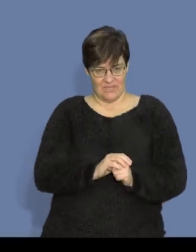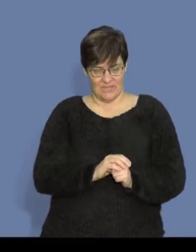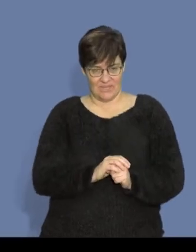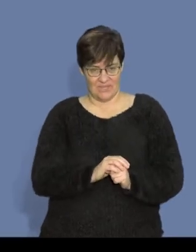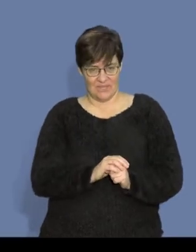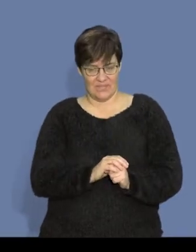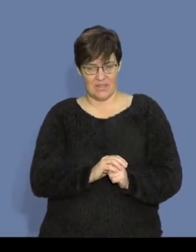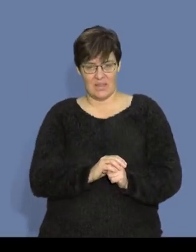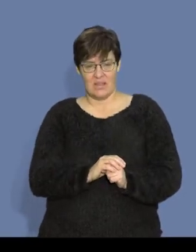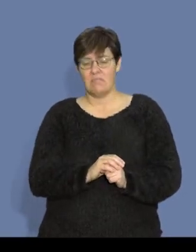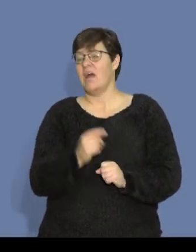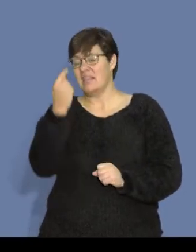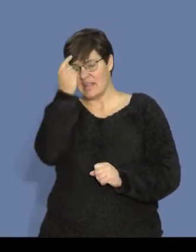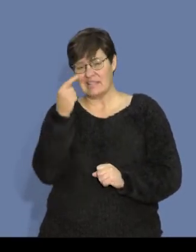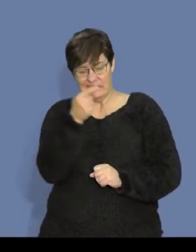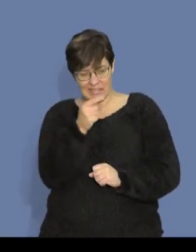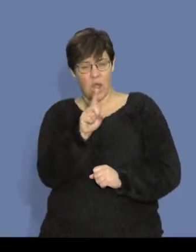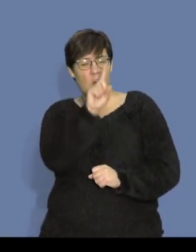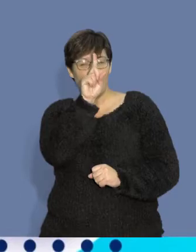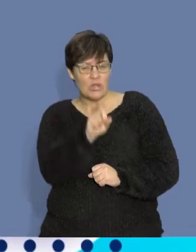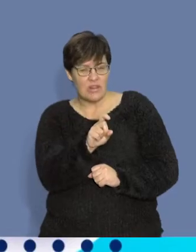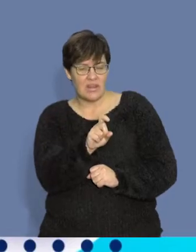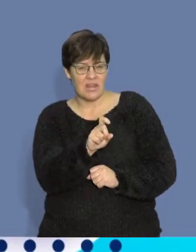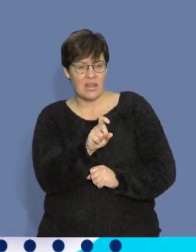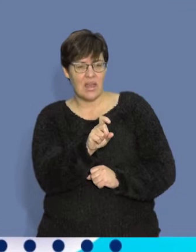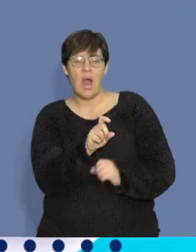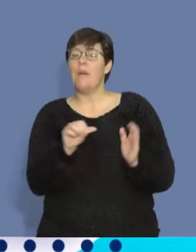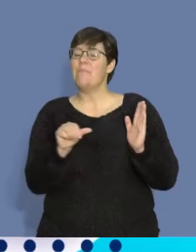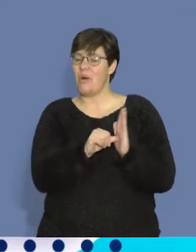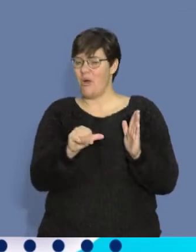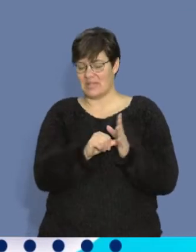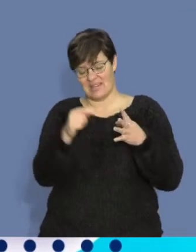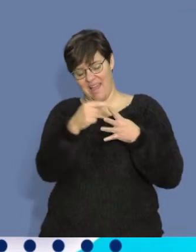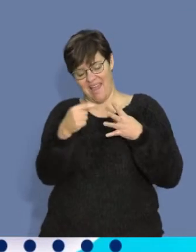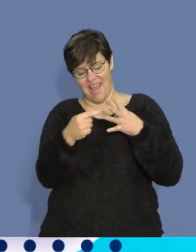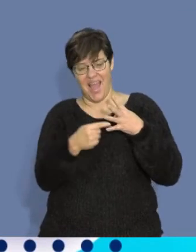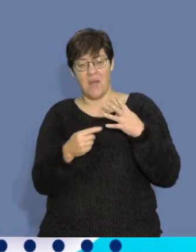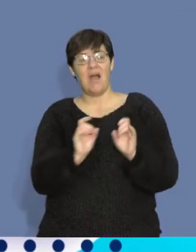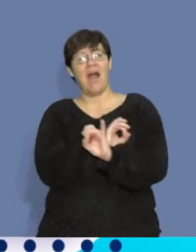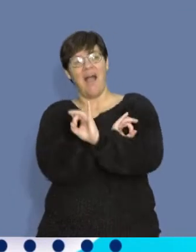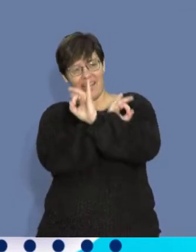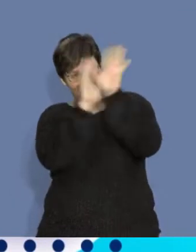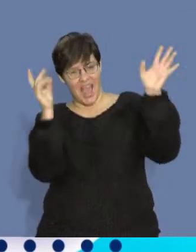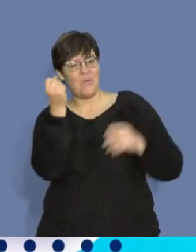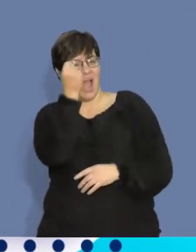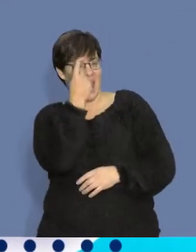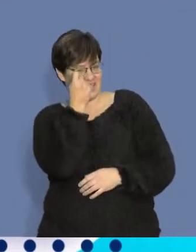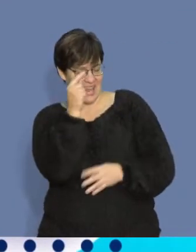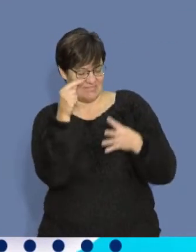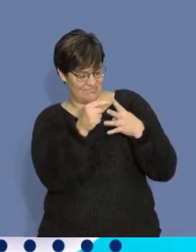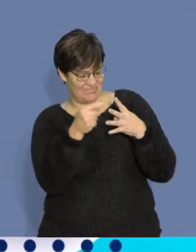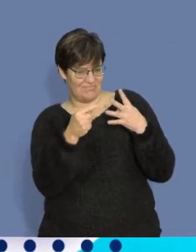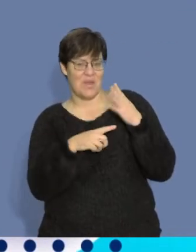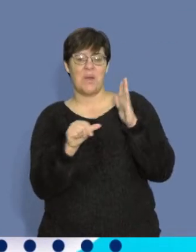Quick recap. I think that question actually gave us the key points that we needed to